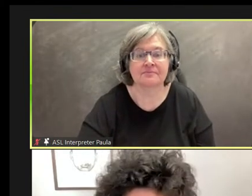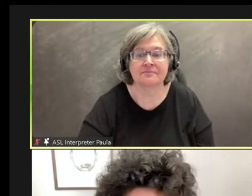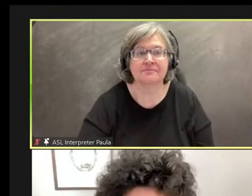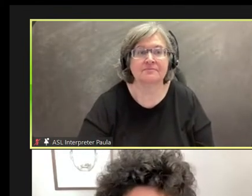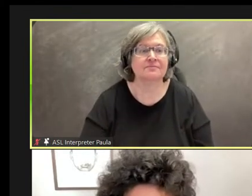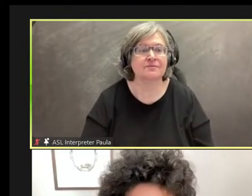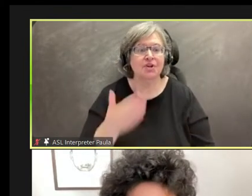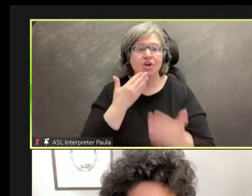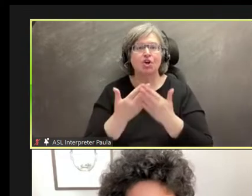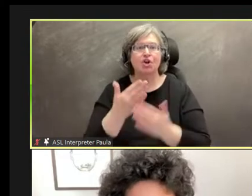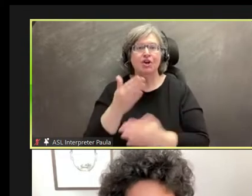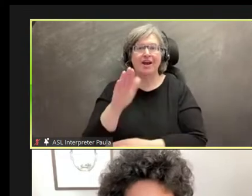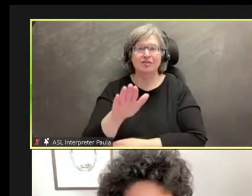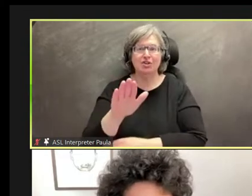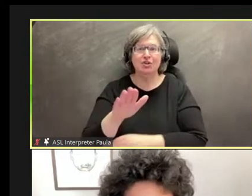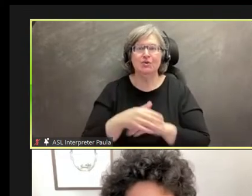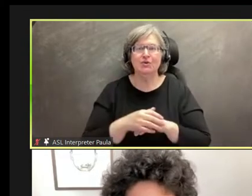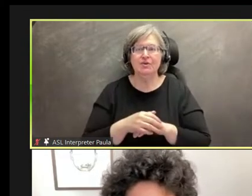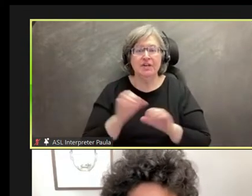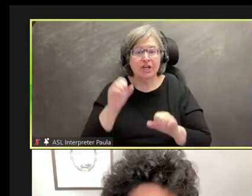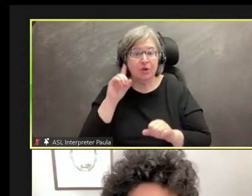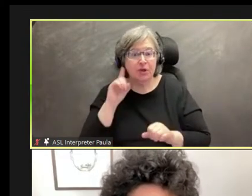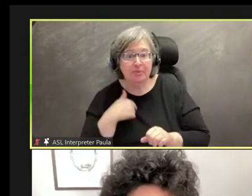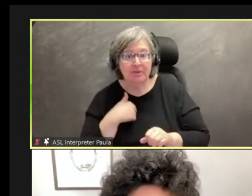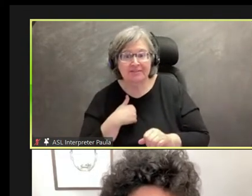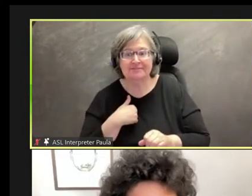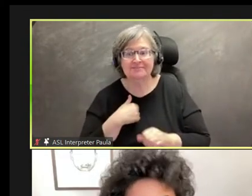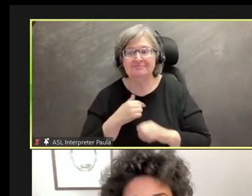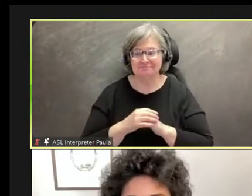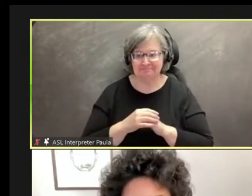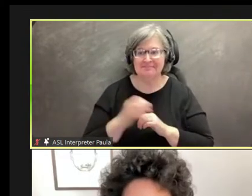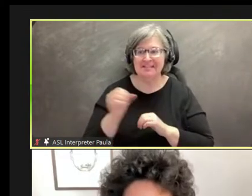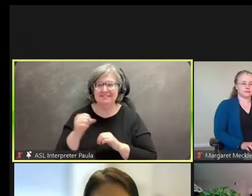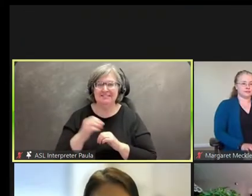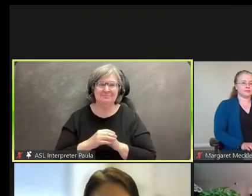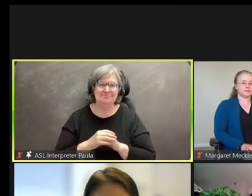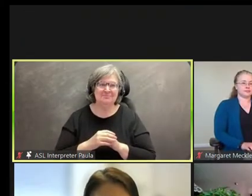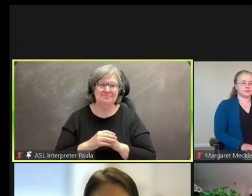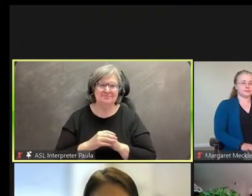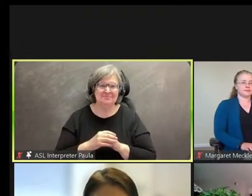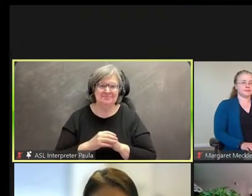Good afternoon. Can you guys hear me? Yes.